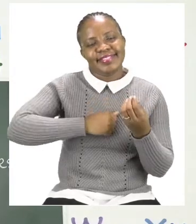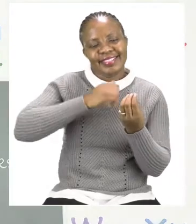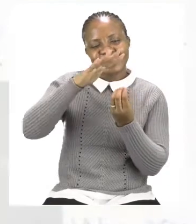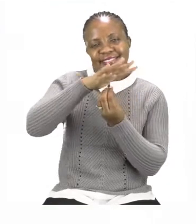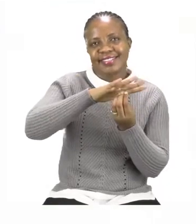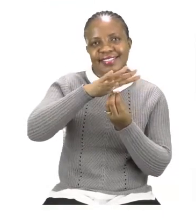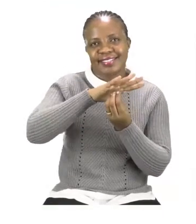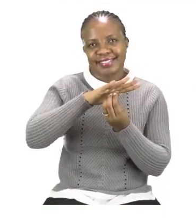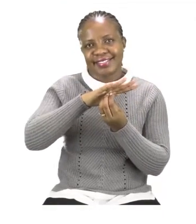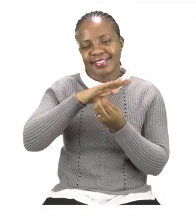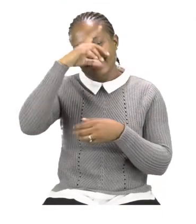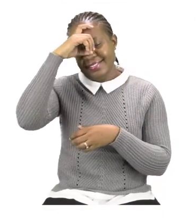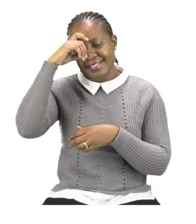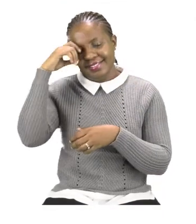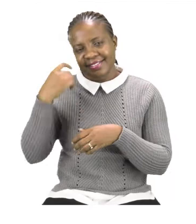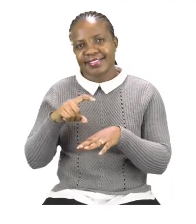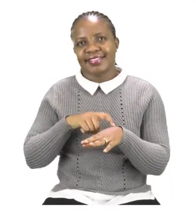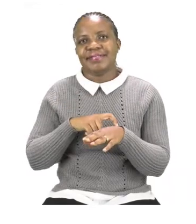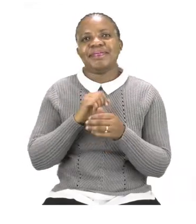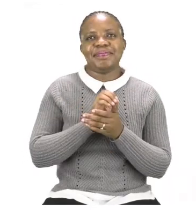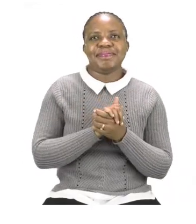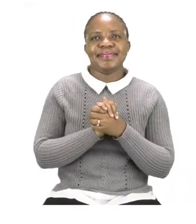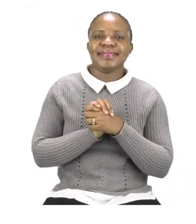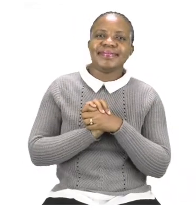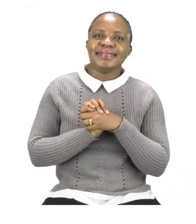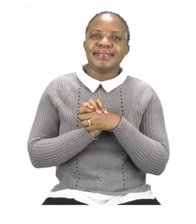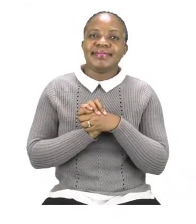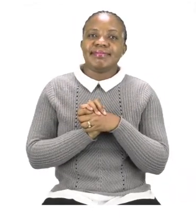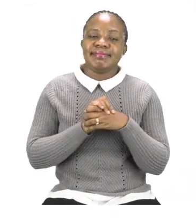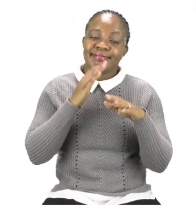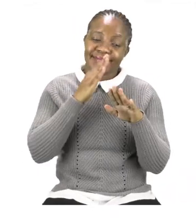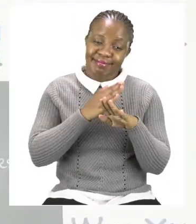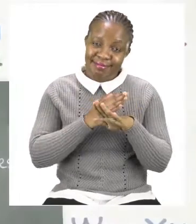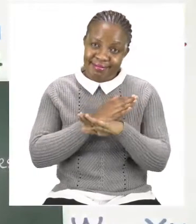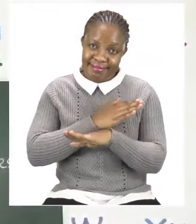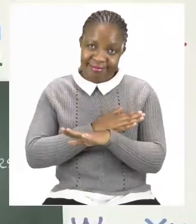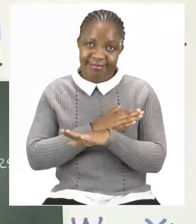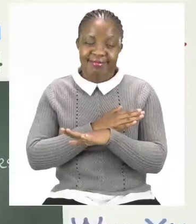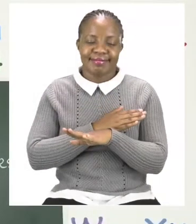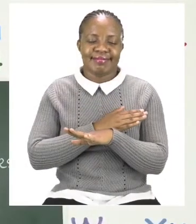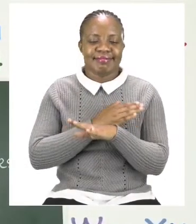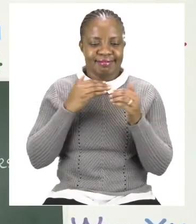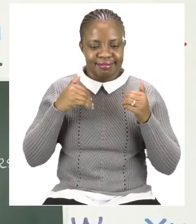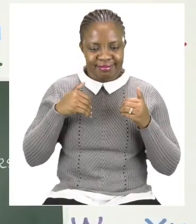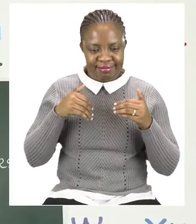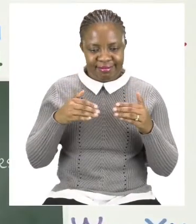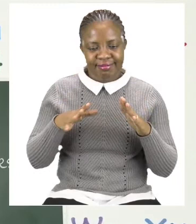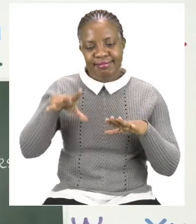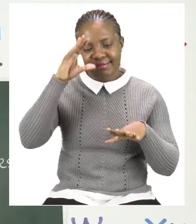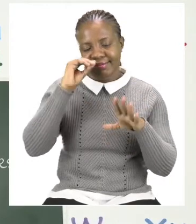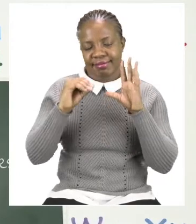Family and Summer. But before we do any lessons, boys and girls, it's